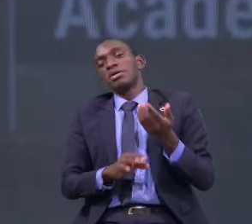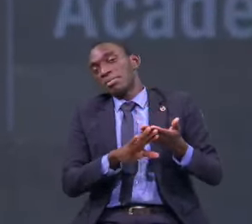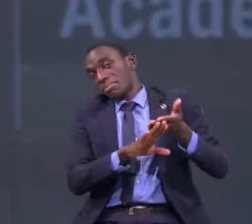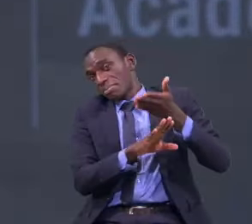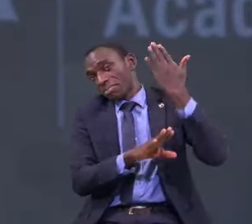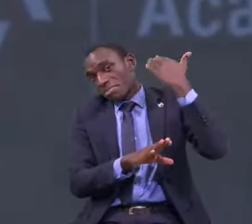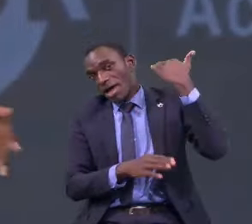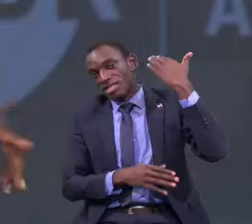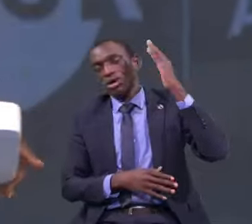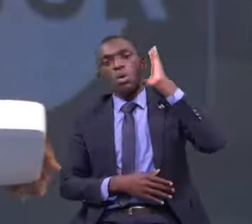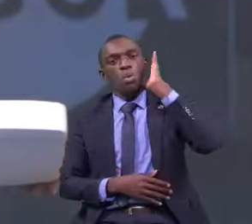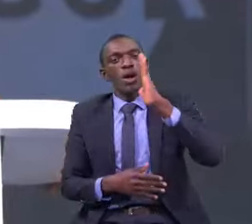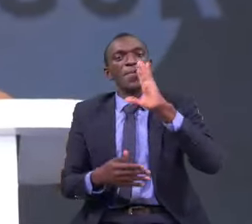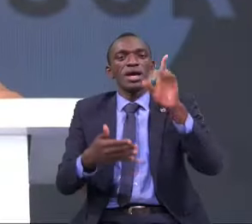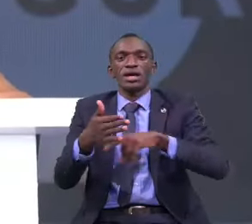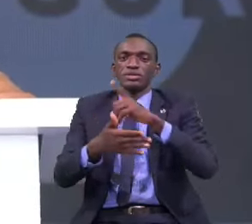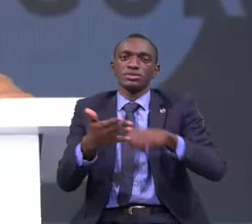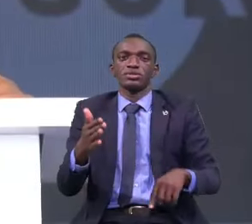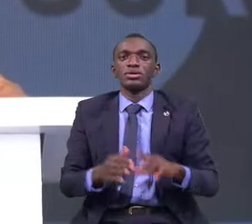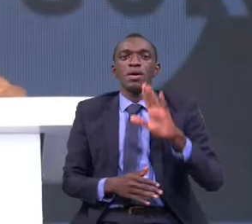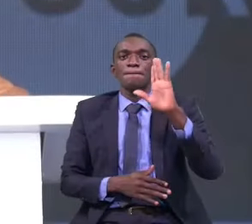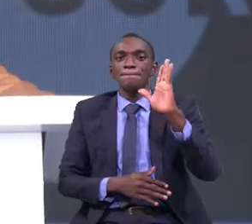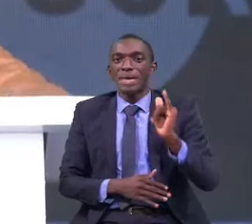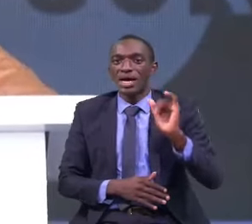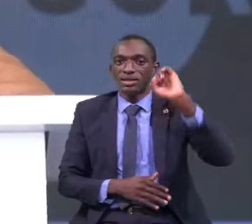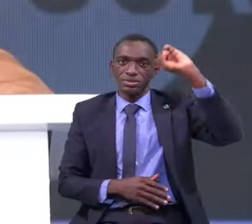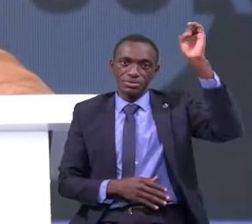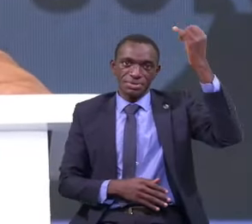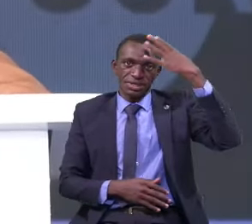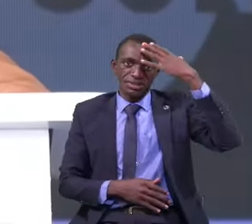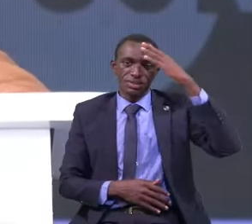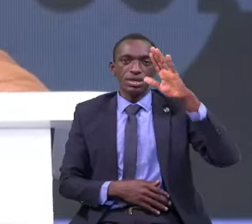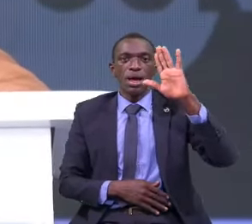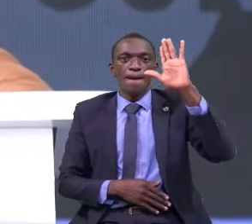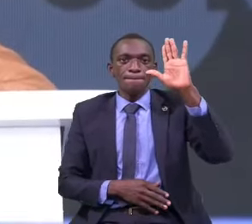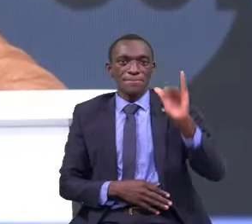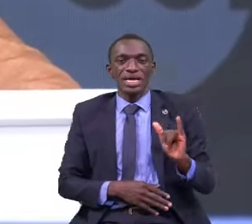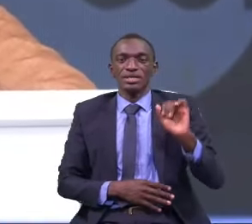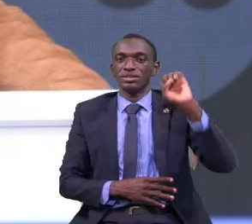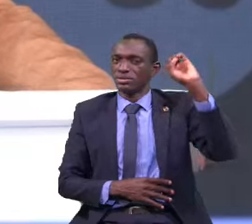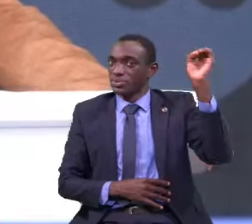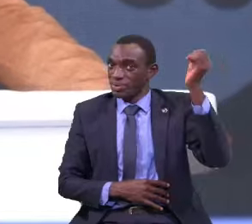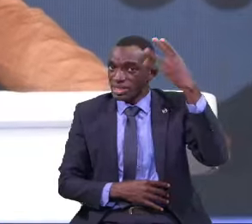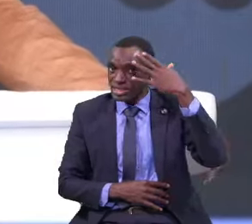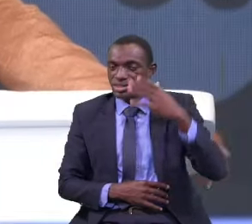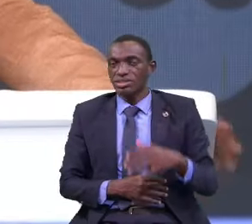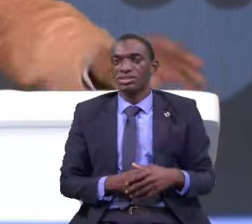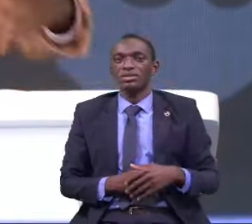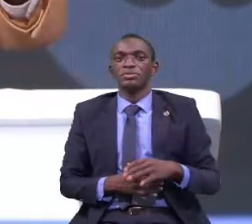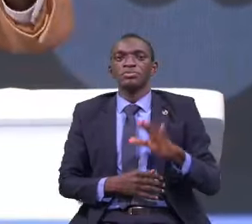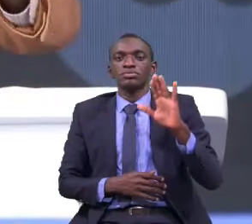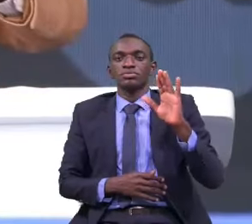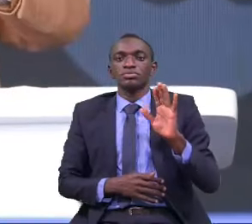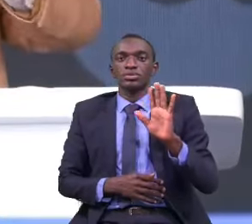passé. By grace. Par la grâce. By grace, by grace,